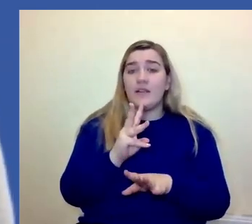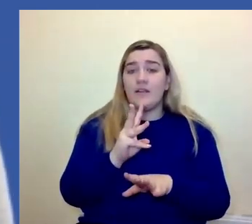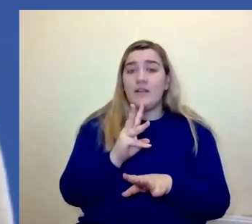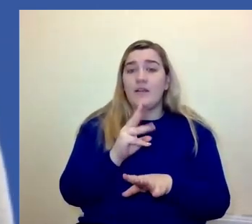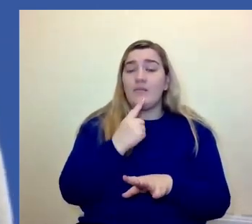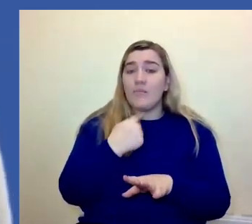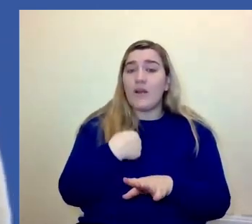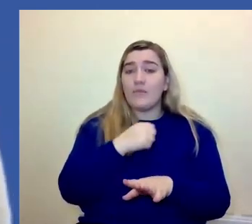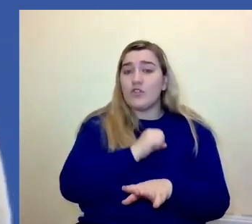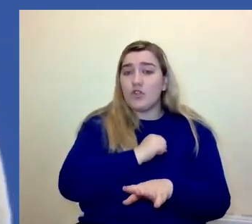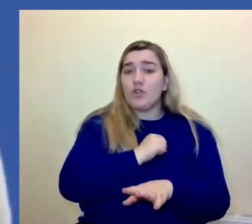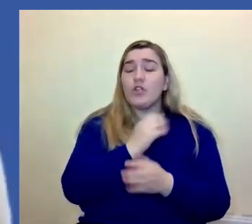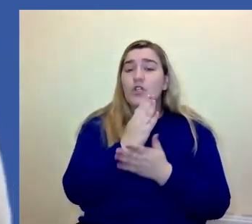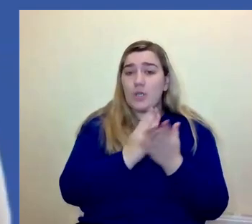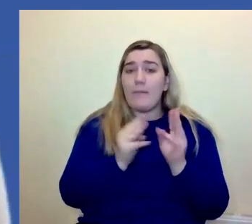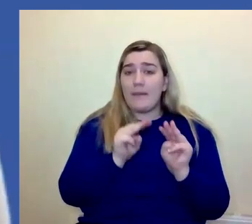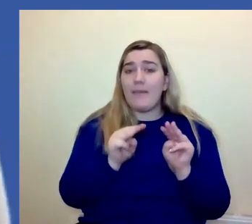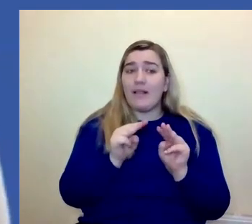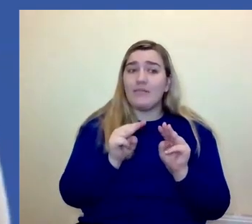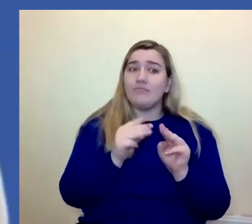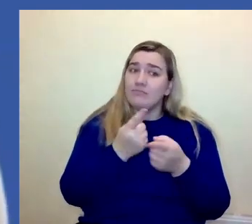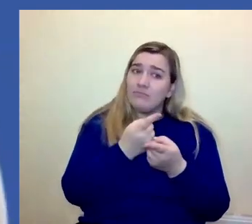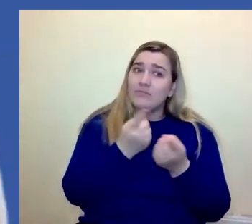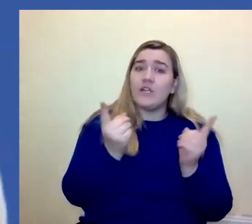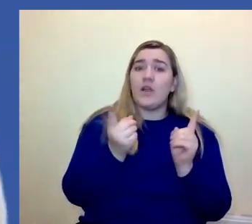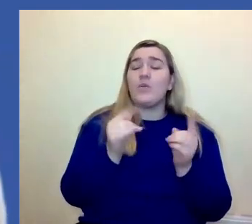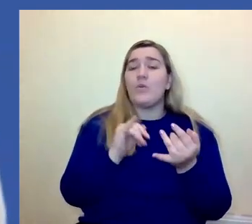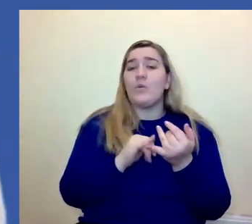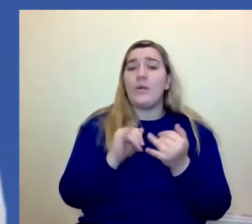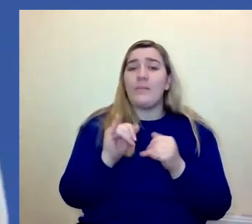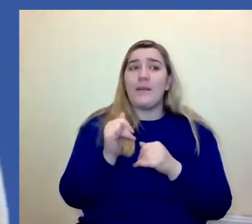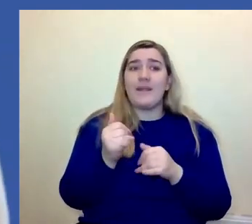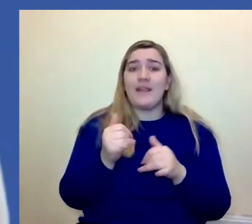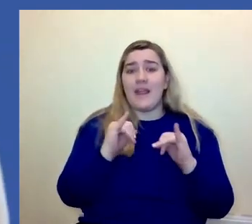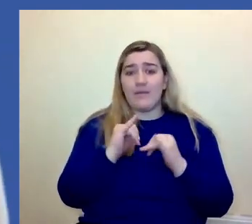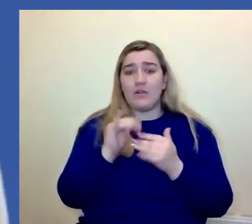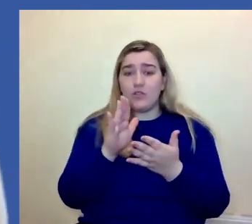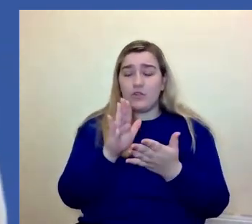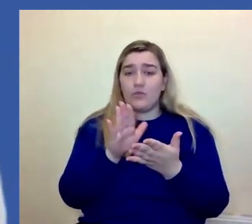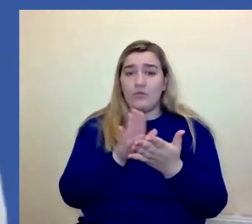I'm sure there are some people out there that might be able to interpret us properly.